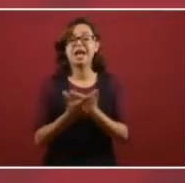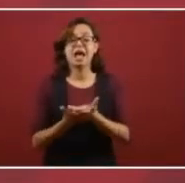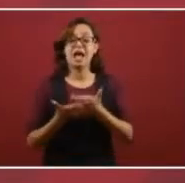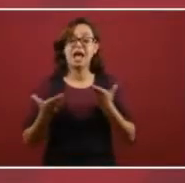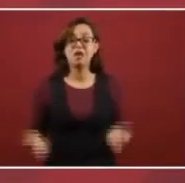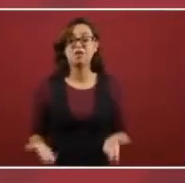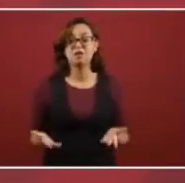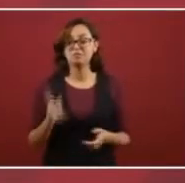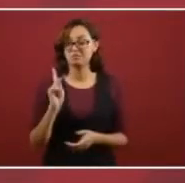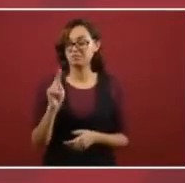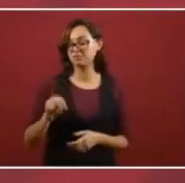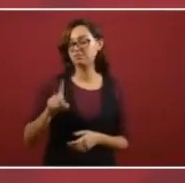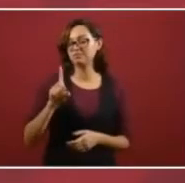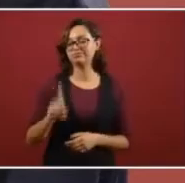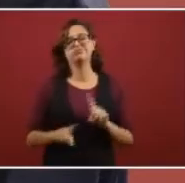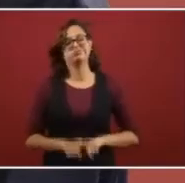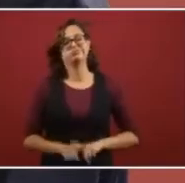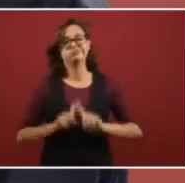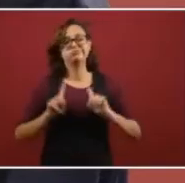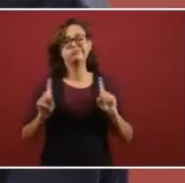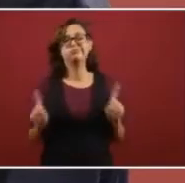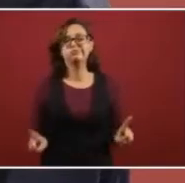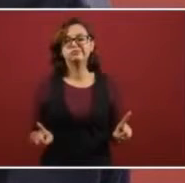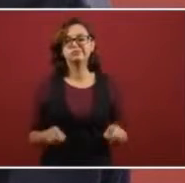structural reforms. This one is different.